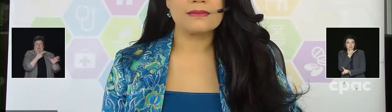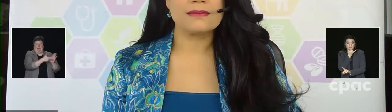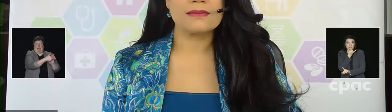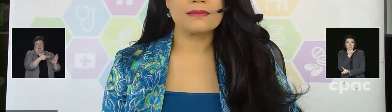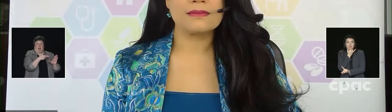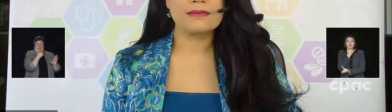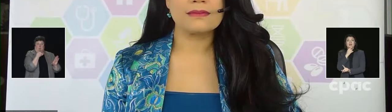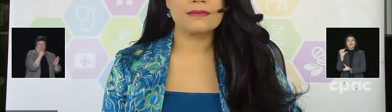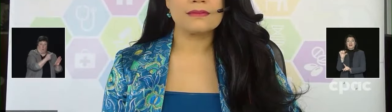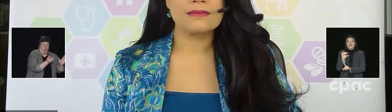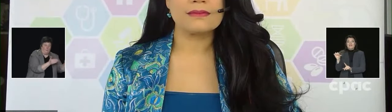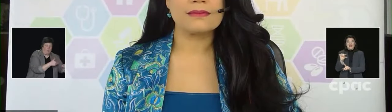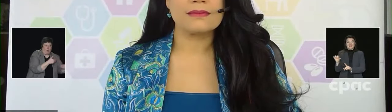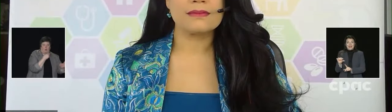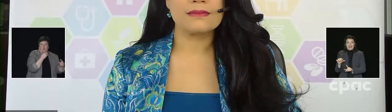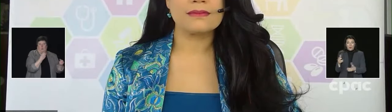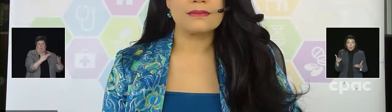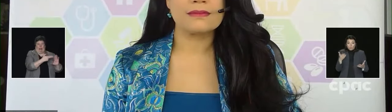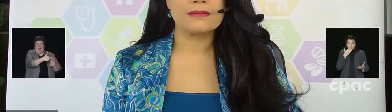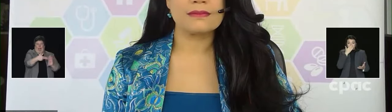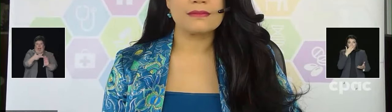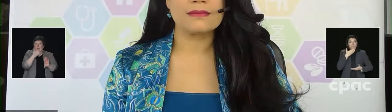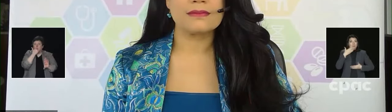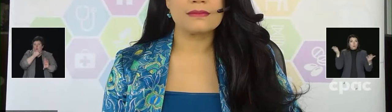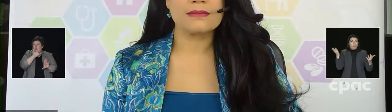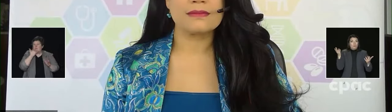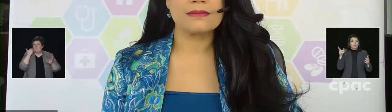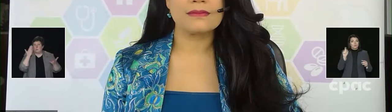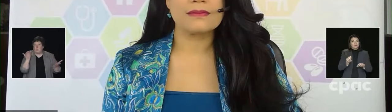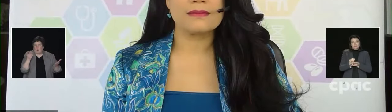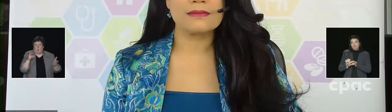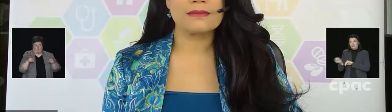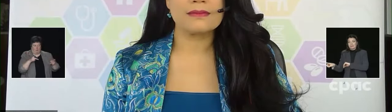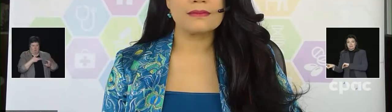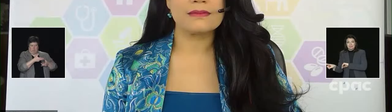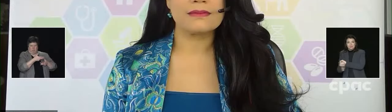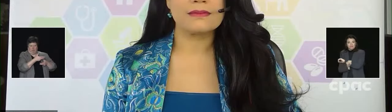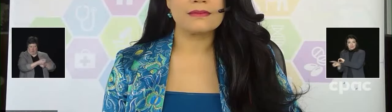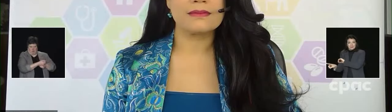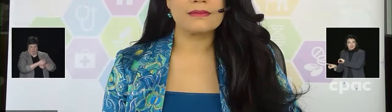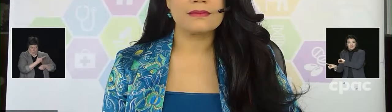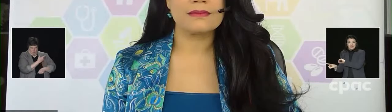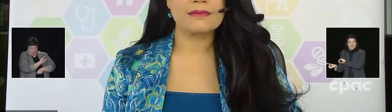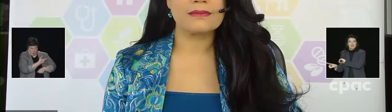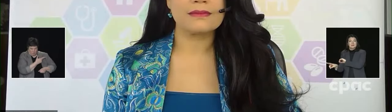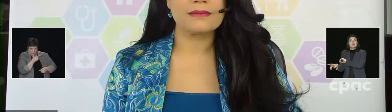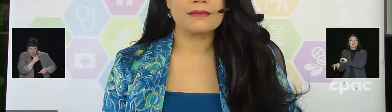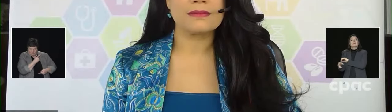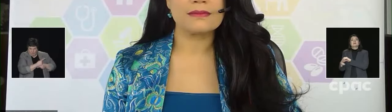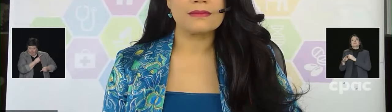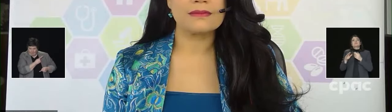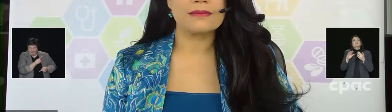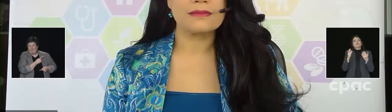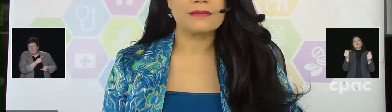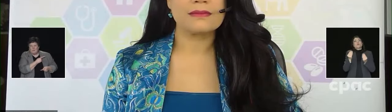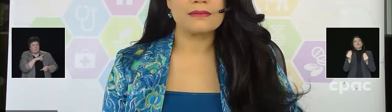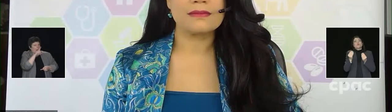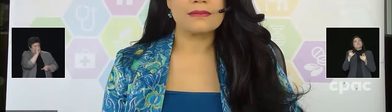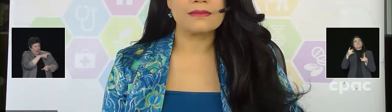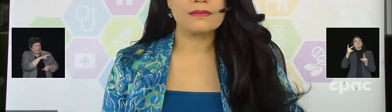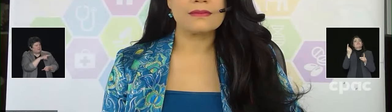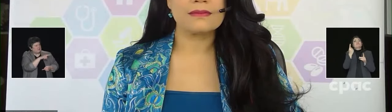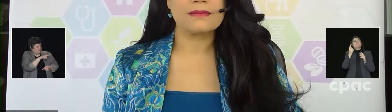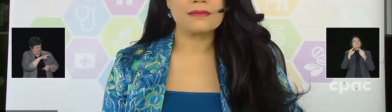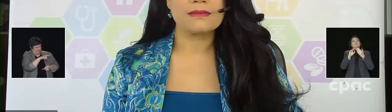just one box or multiple boxes. I know you don't run ISC or provincial systems, but I'm wondering what amount of